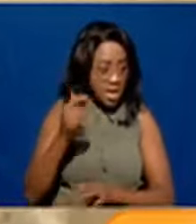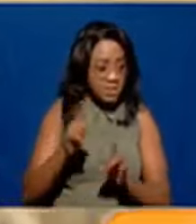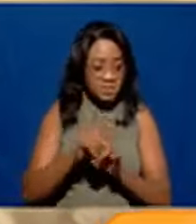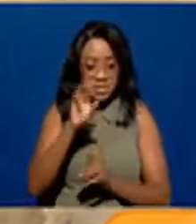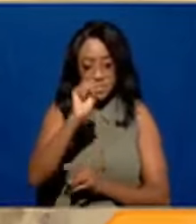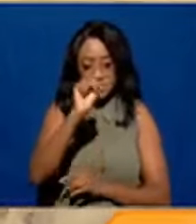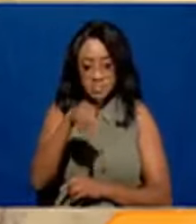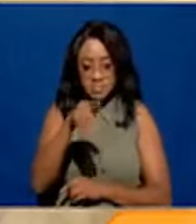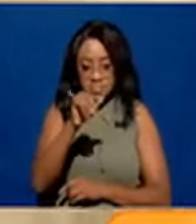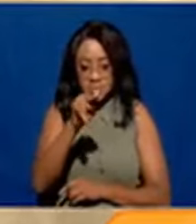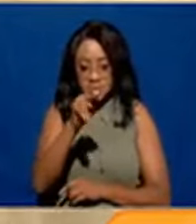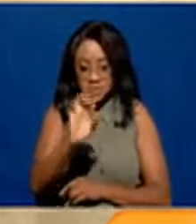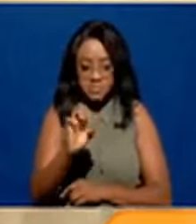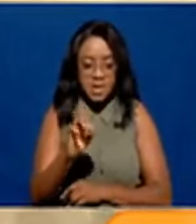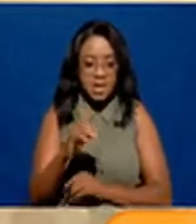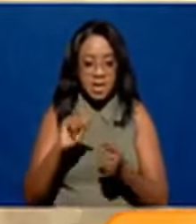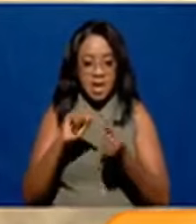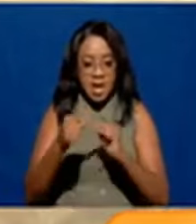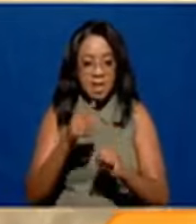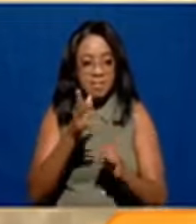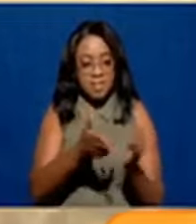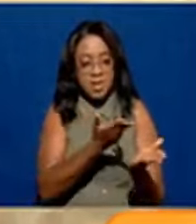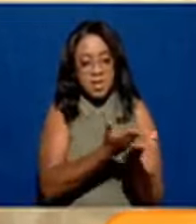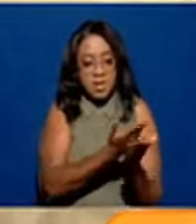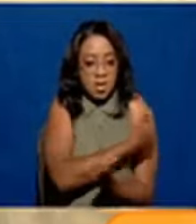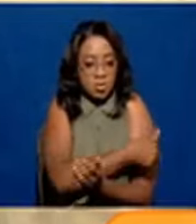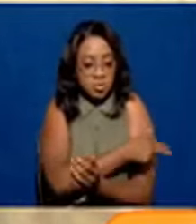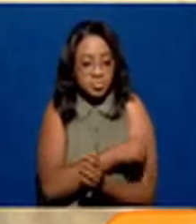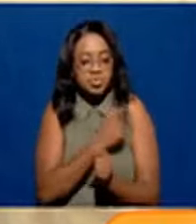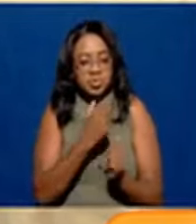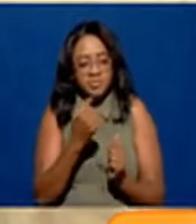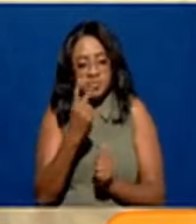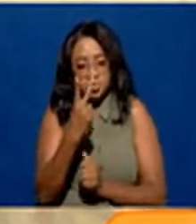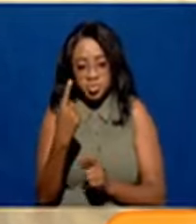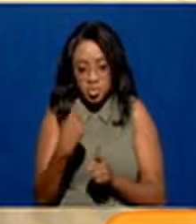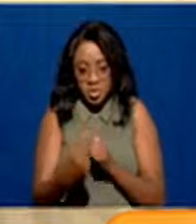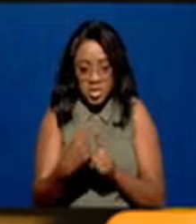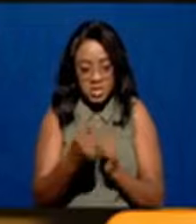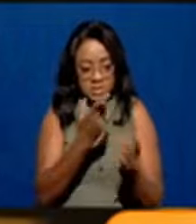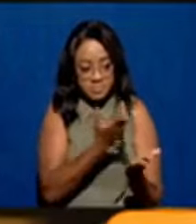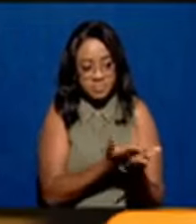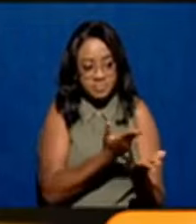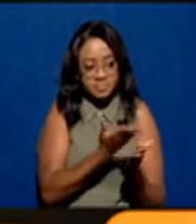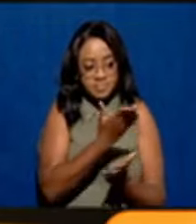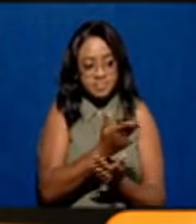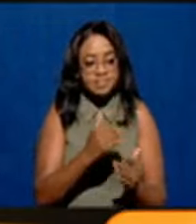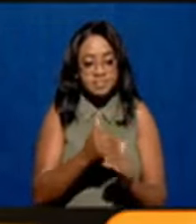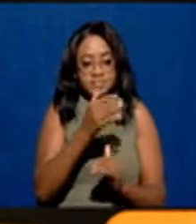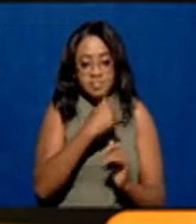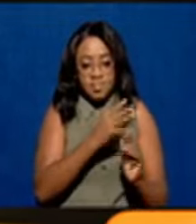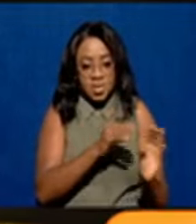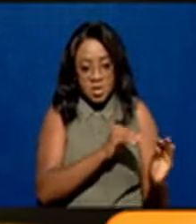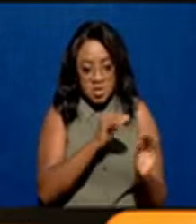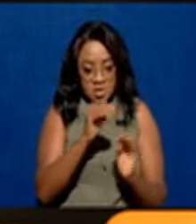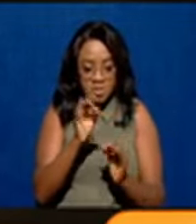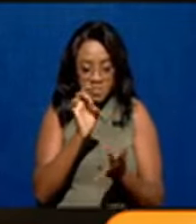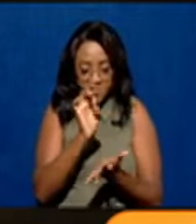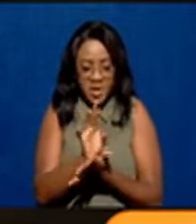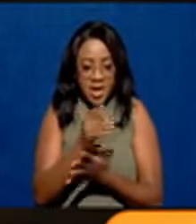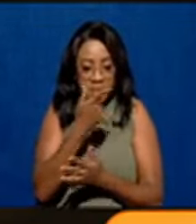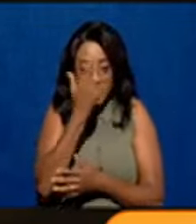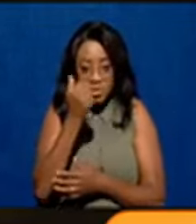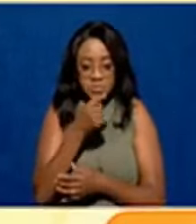injuries, which led him to being admitted at Forces Memorial Hospital for 2 years, he was dismissed from the service on